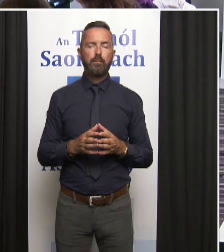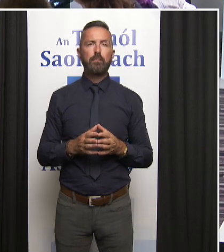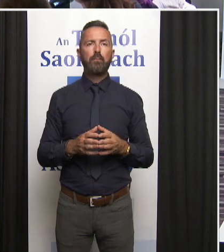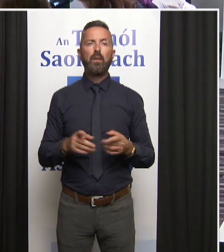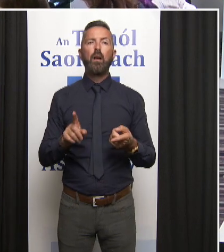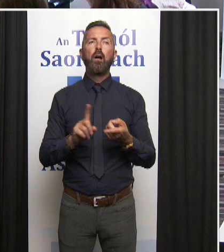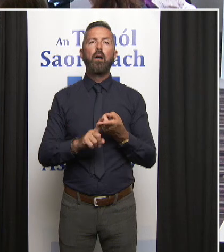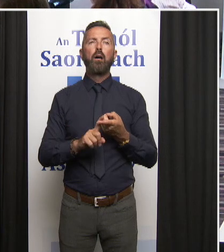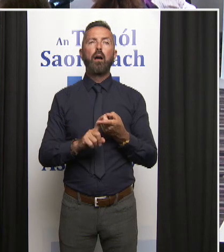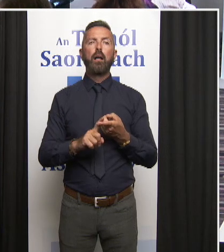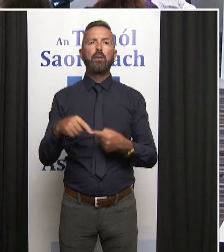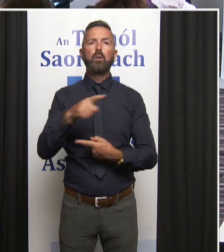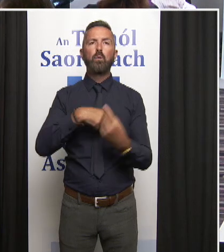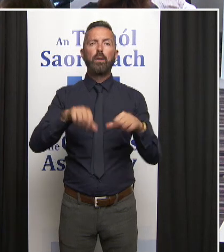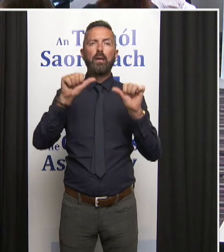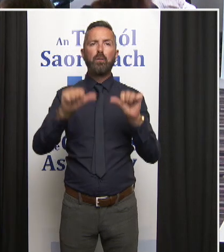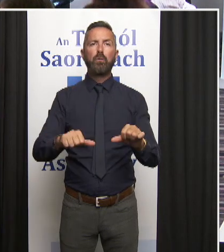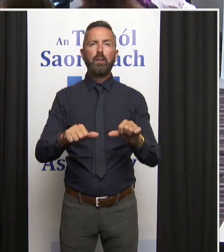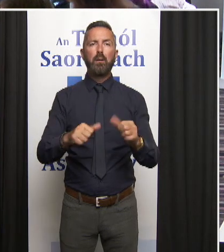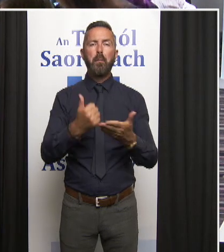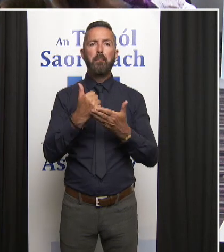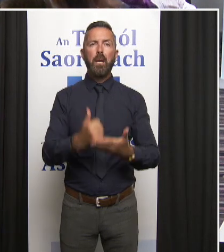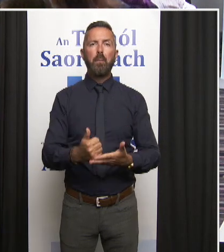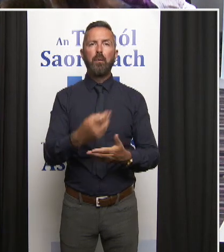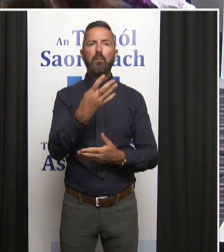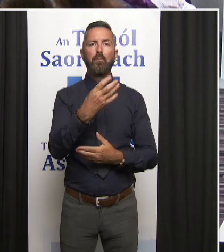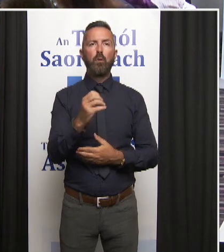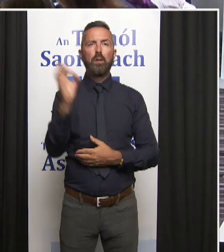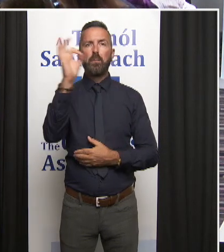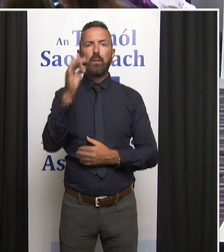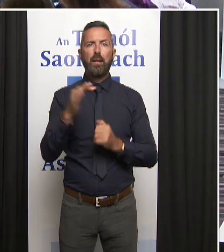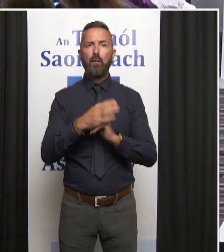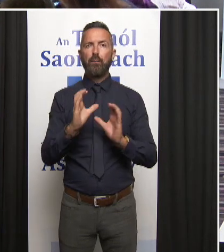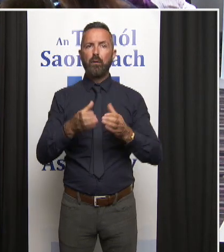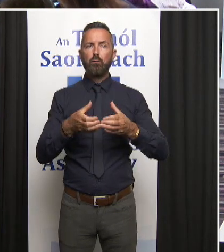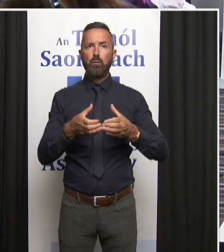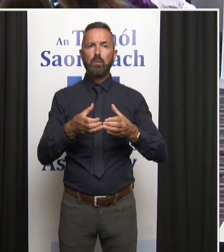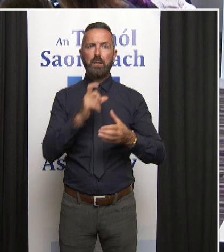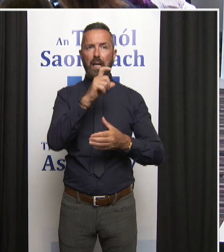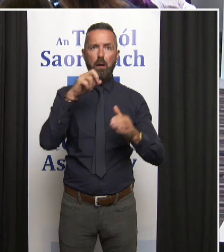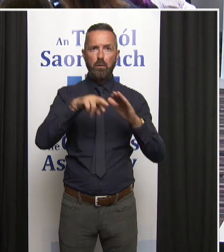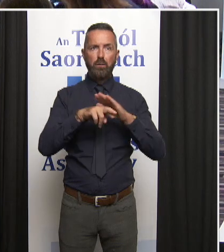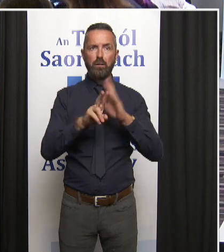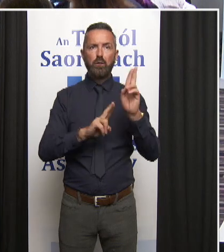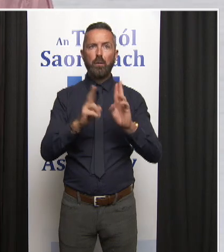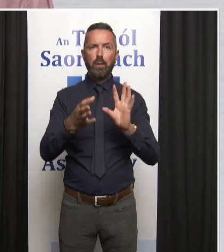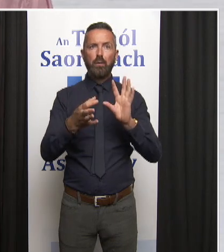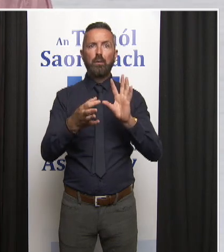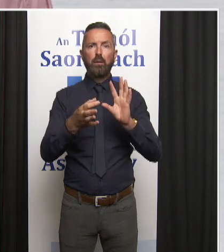We agreed that a minimum of about 40% of groups, councillors related to the DEM should be